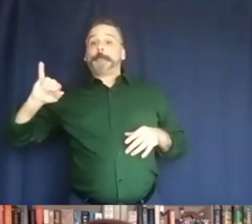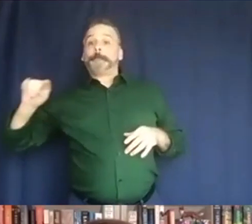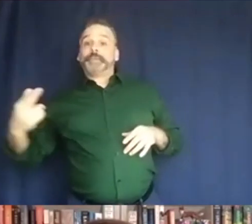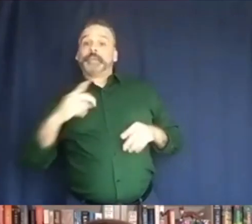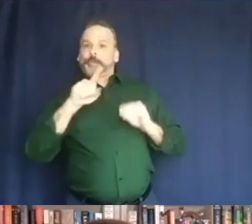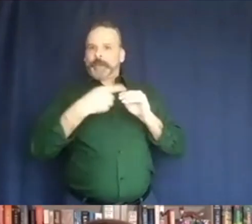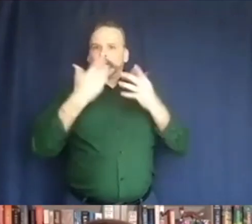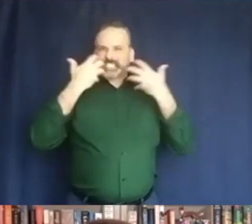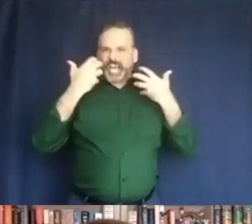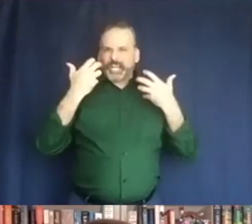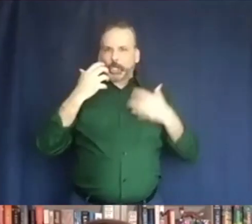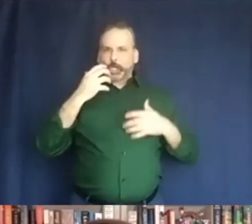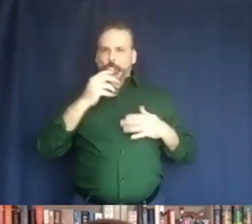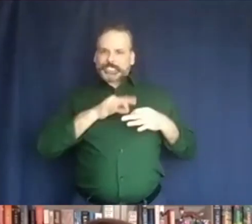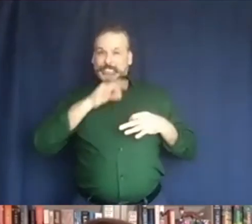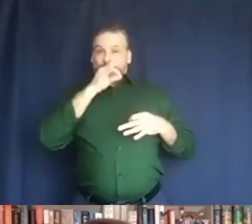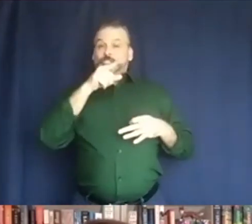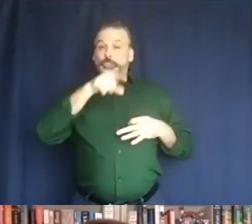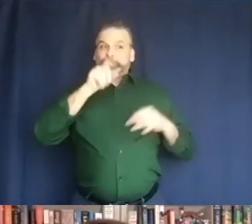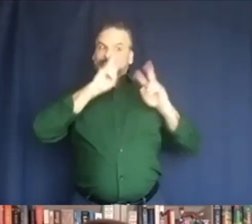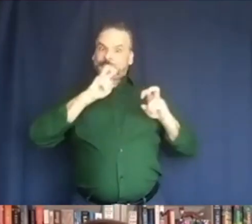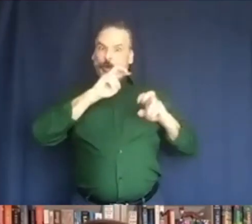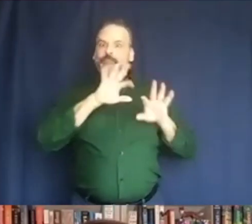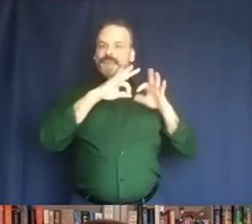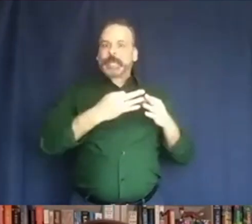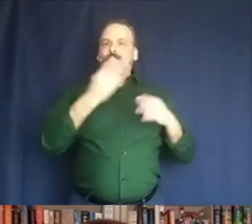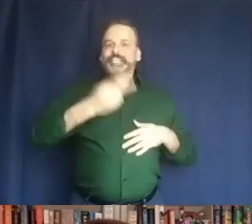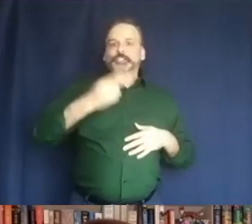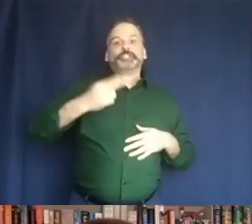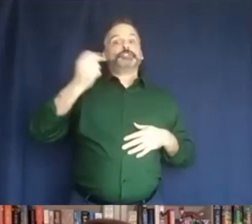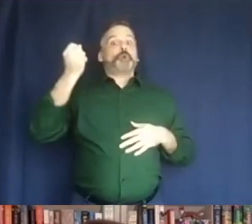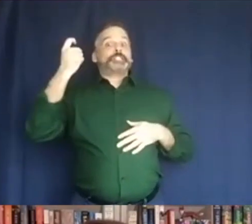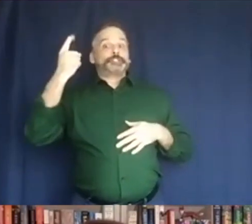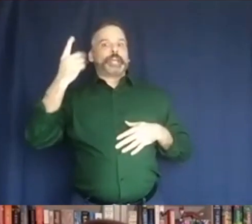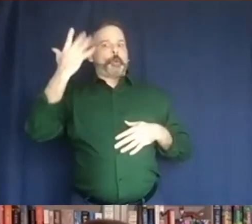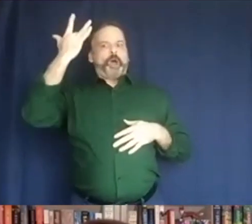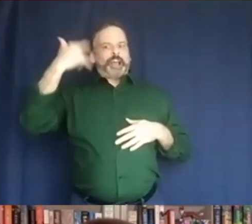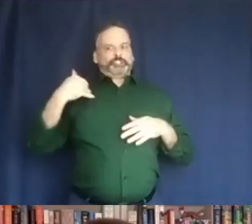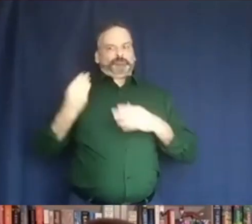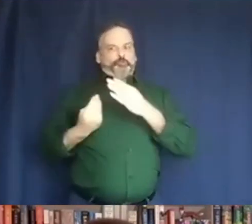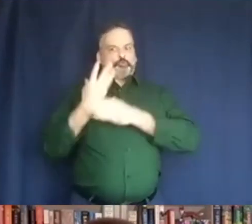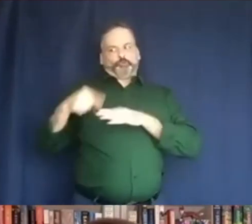kind of excavate her family history in order to understand the root of this tale. Yeah.